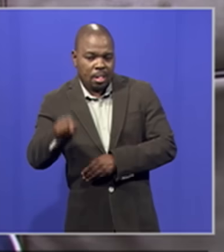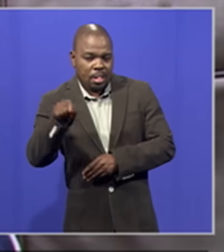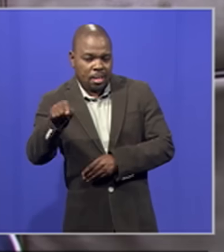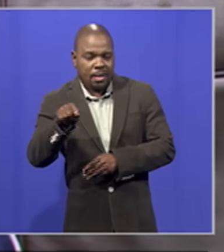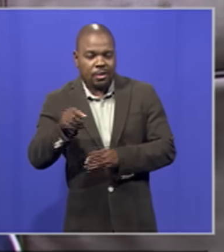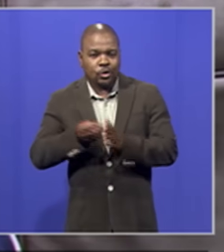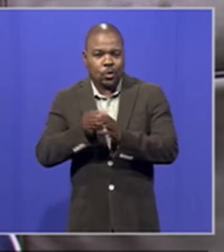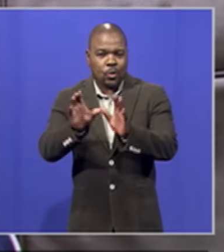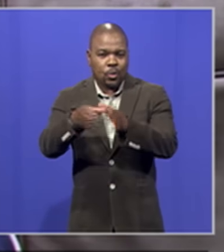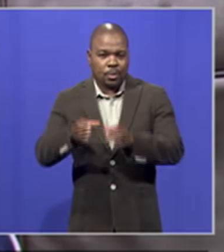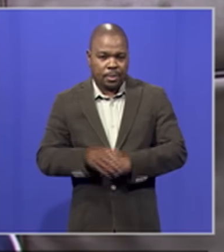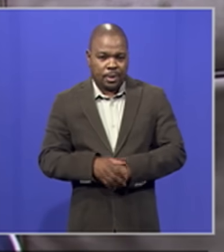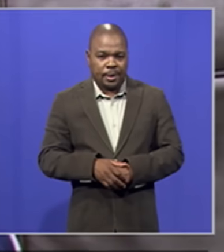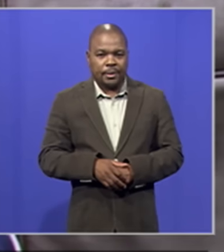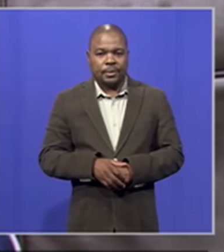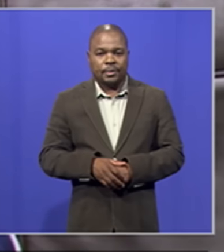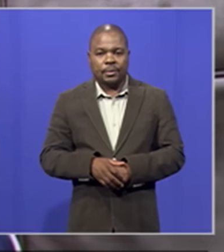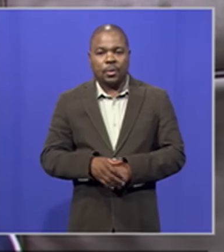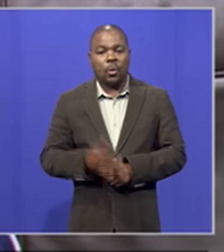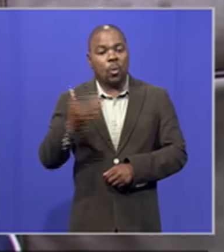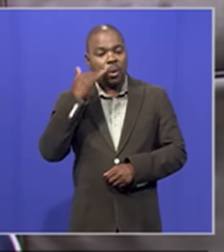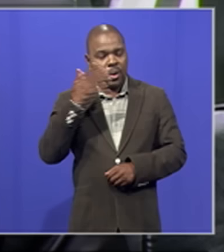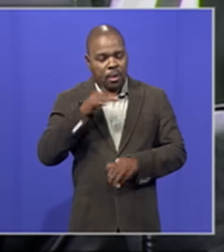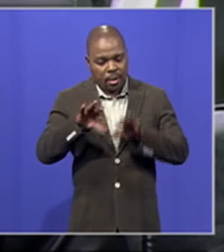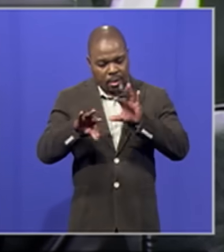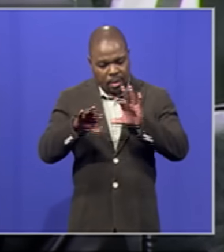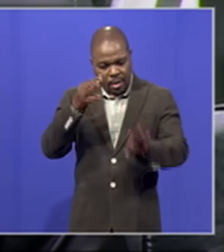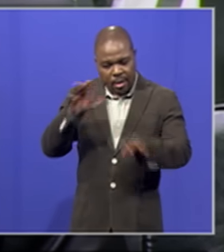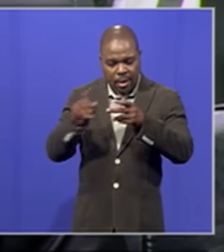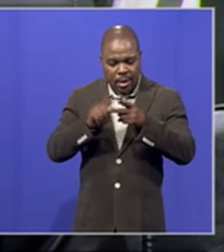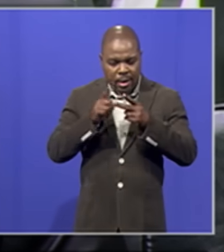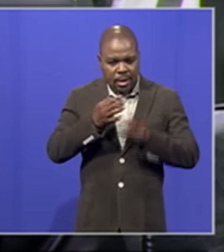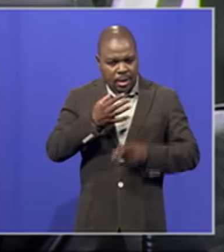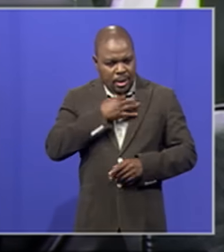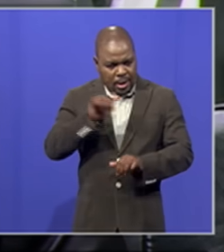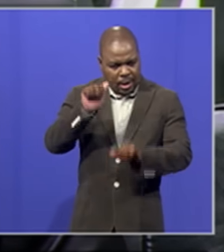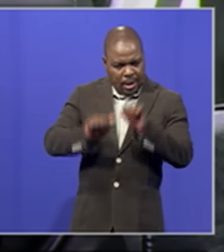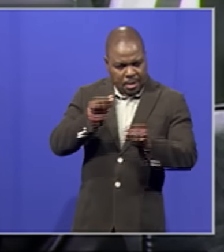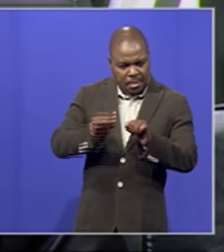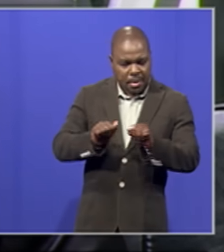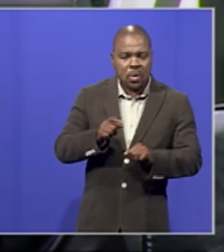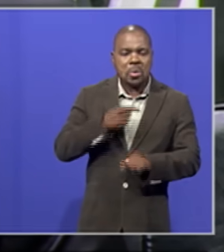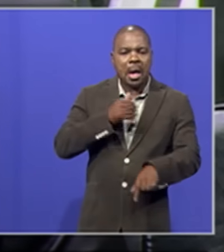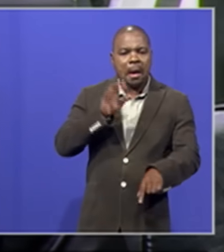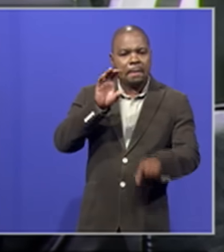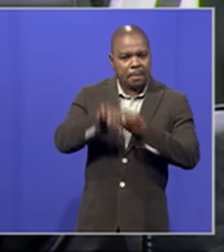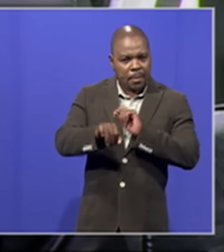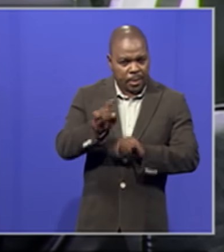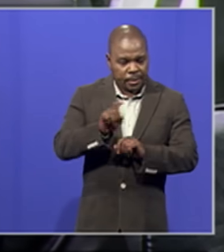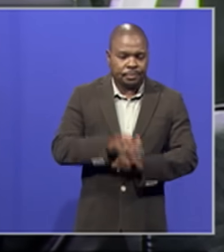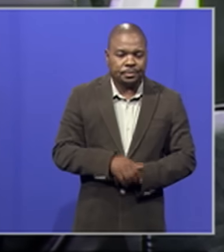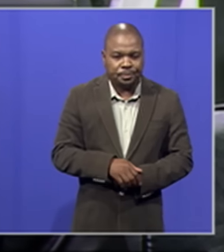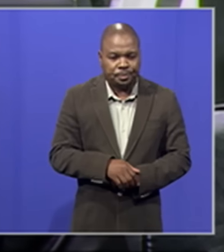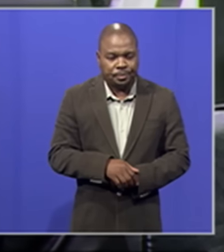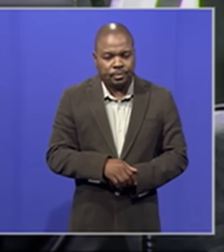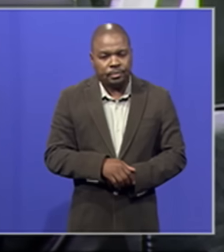bosenyi. During the analysis and the threat and risk assessment, it had come out